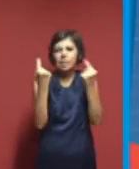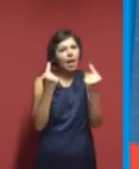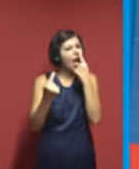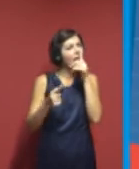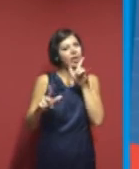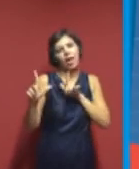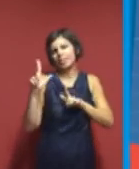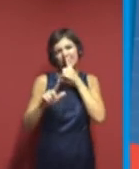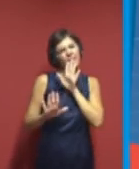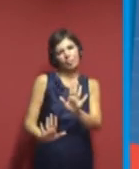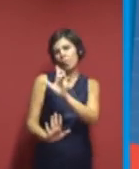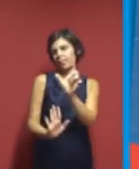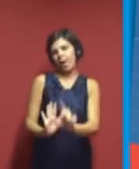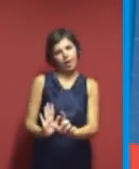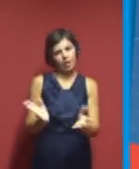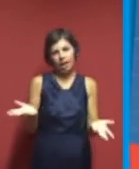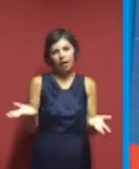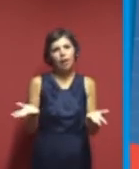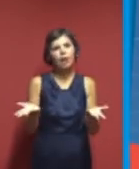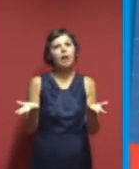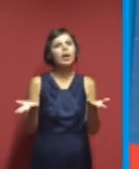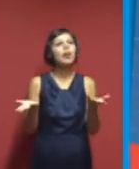something worthwhile and stimulating.